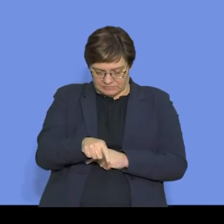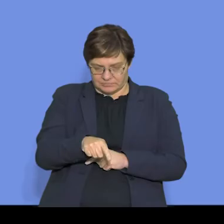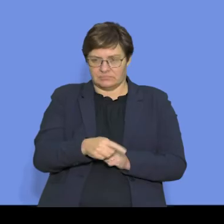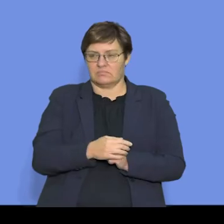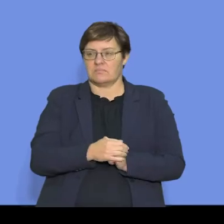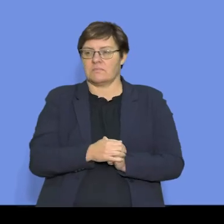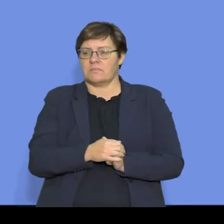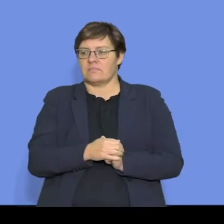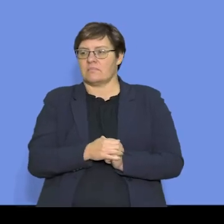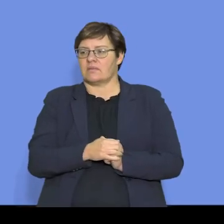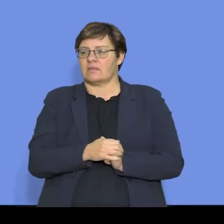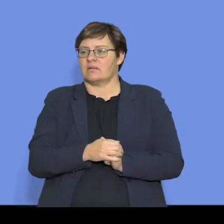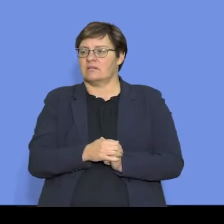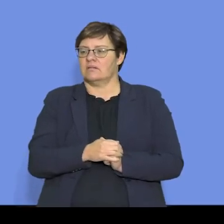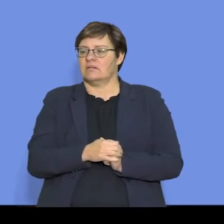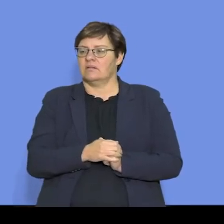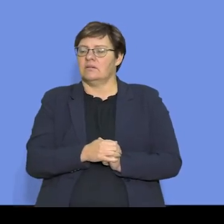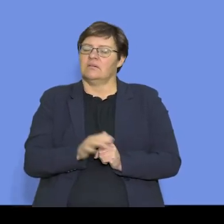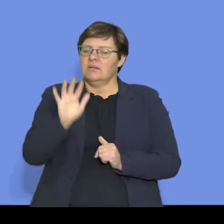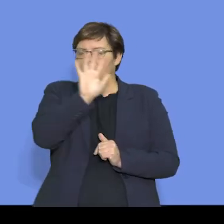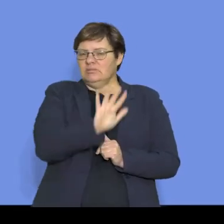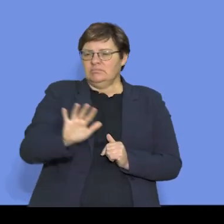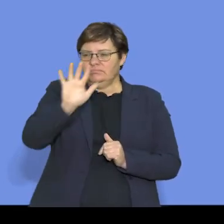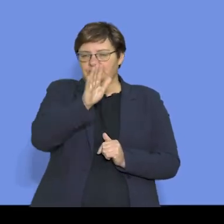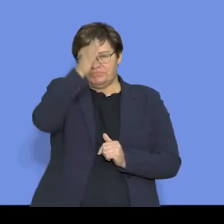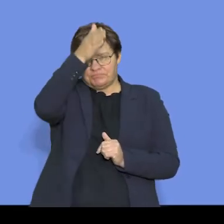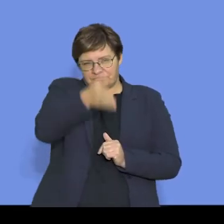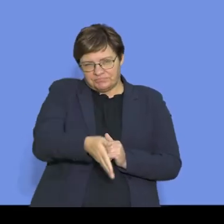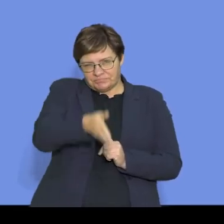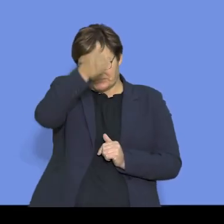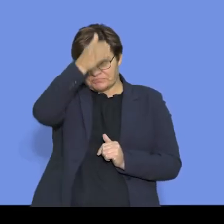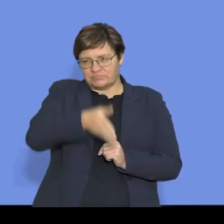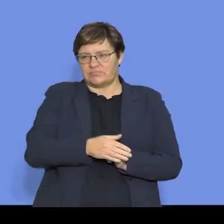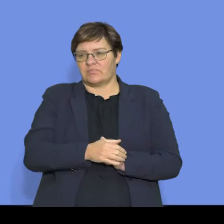the trilobites become extinct? Round about there,